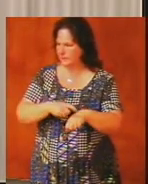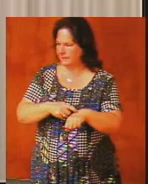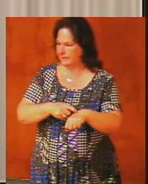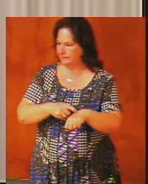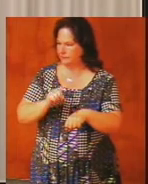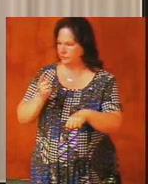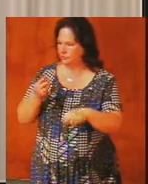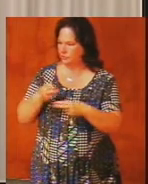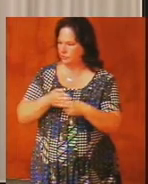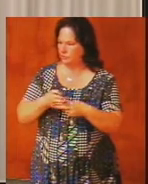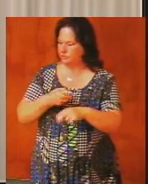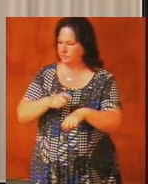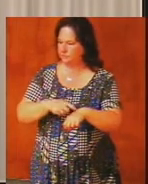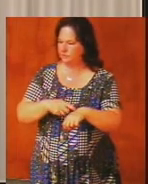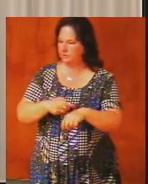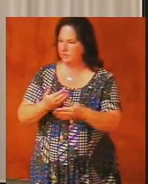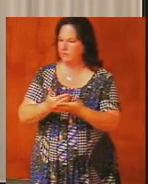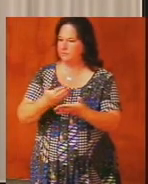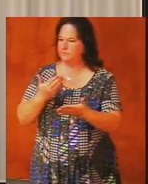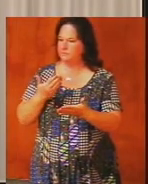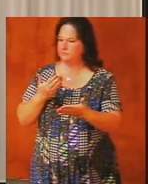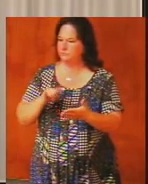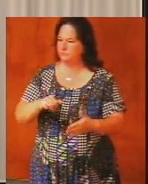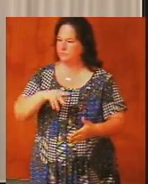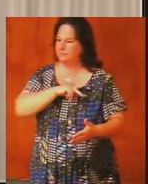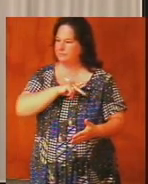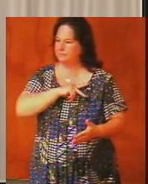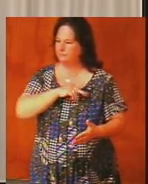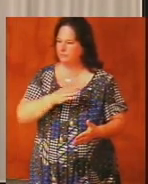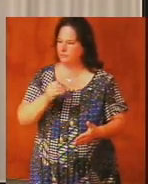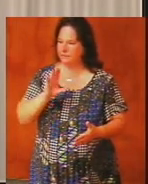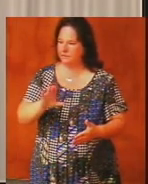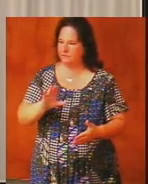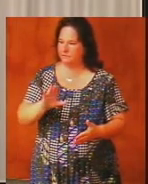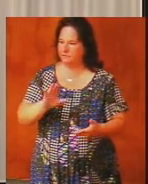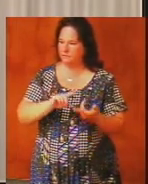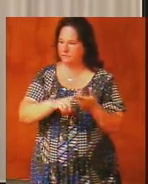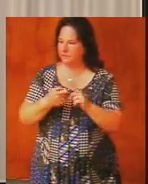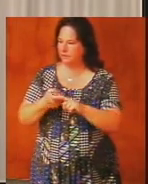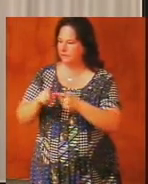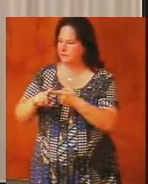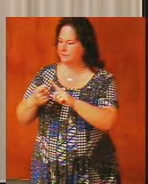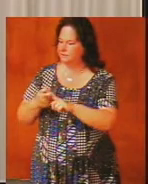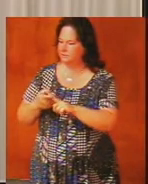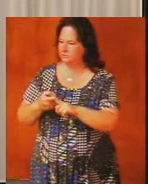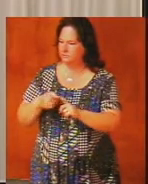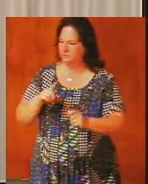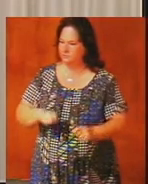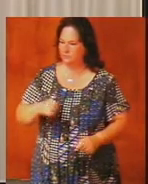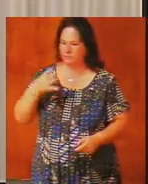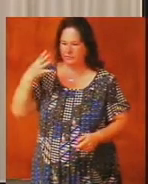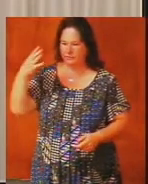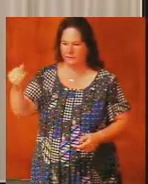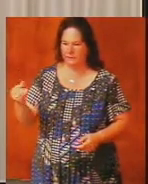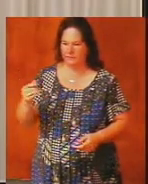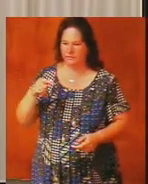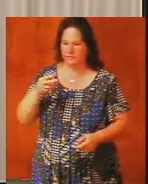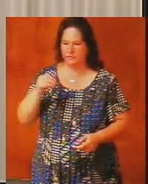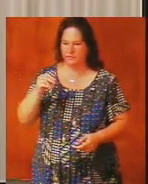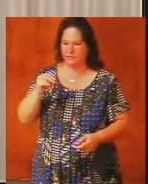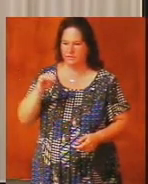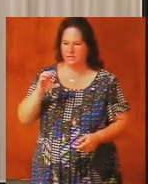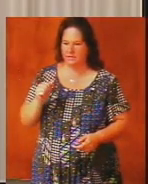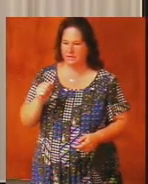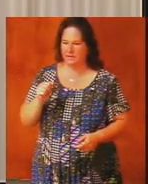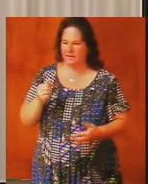was just a short time earlier that Paul and his companions had to leave Thessalonica, and